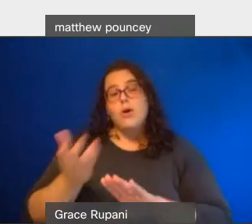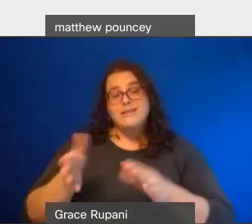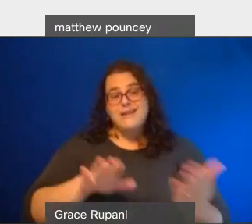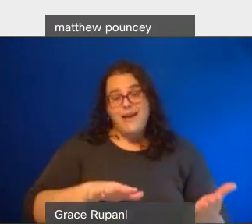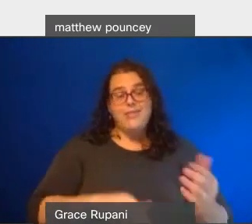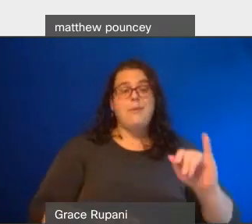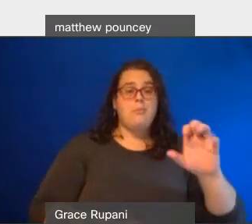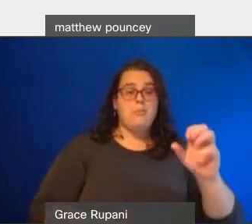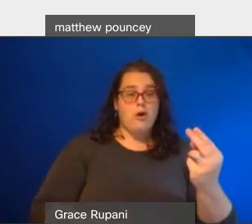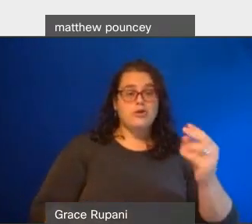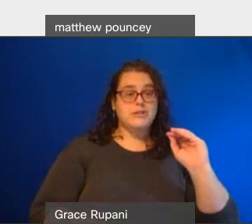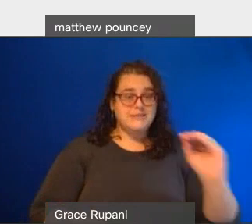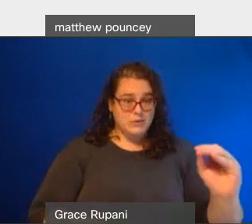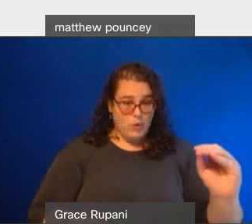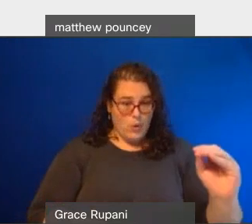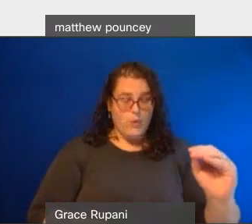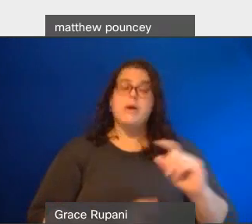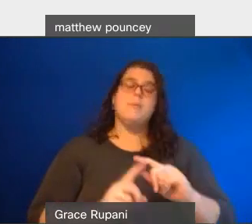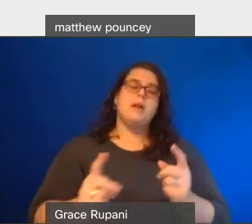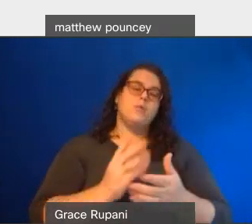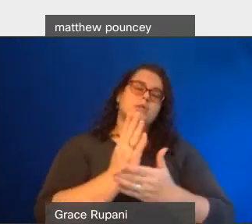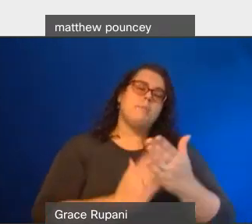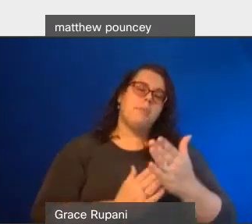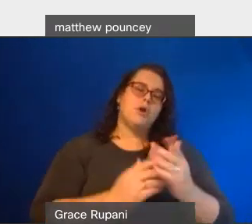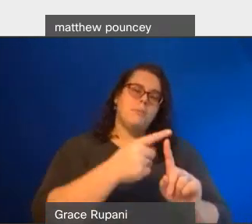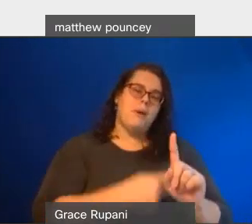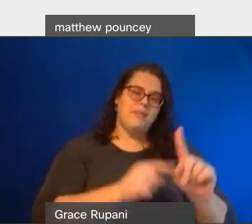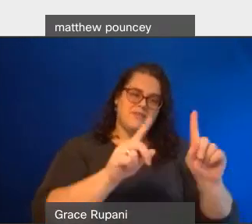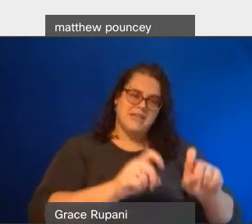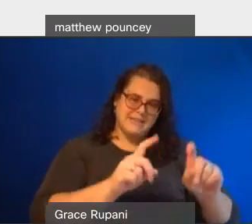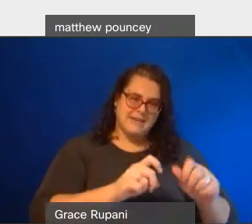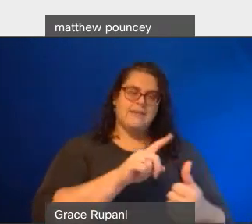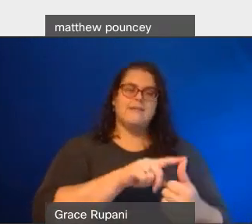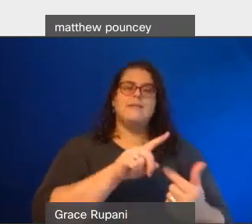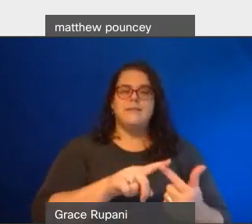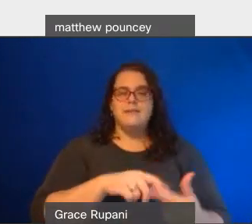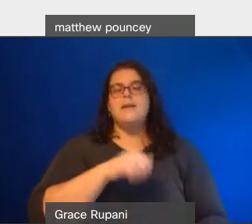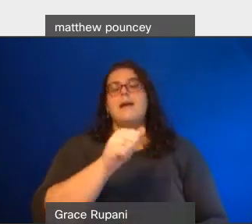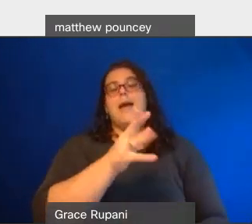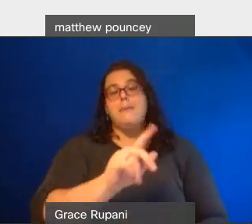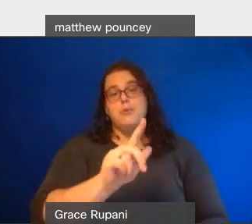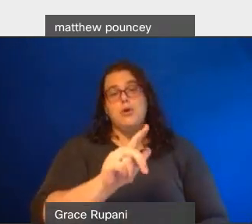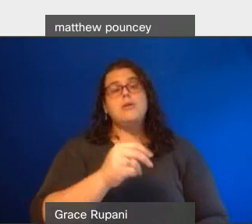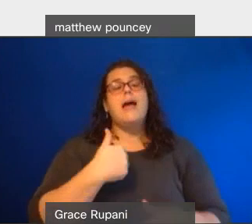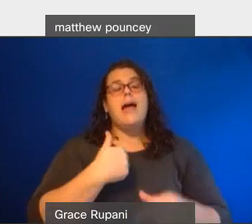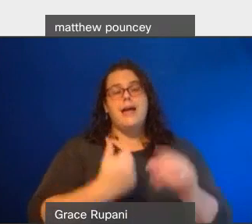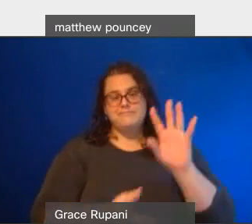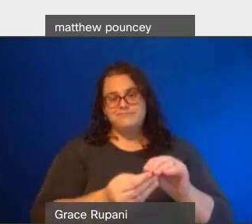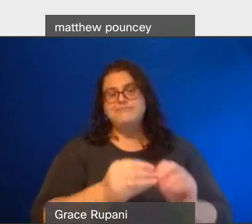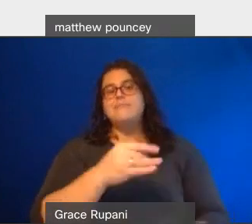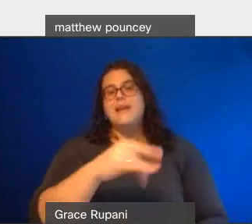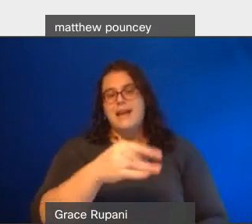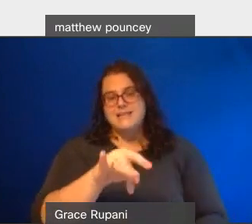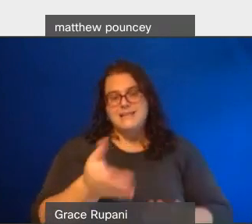it was partial month of testing. In April, we had a total of 18 deaths. May, we